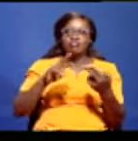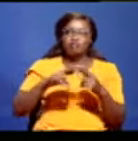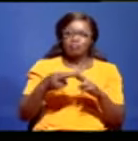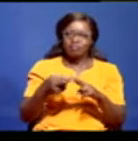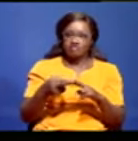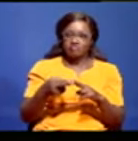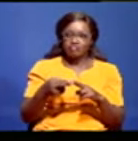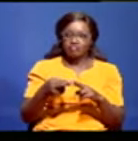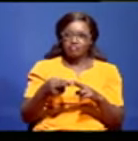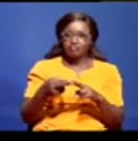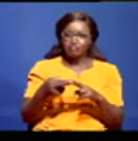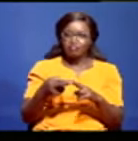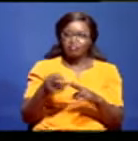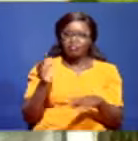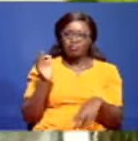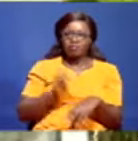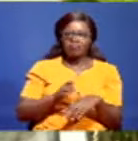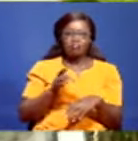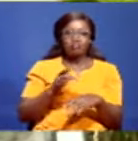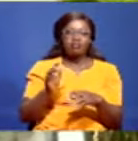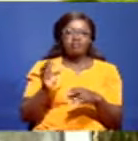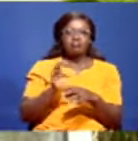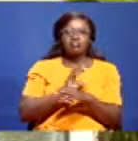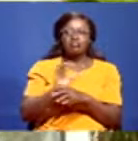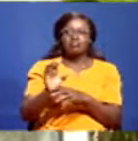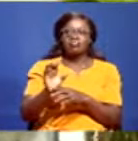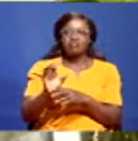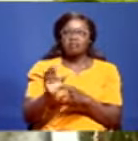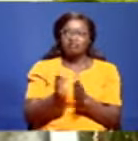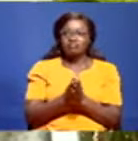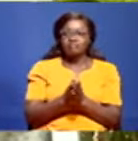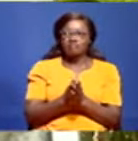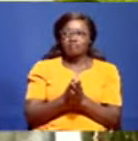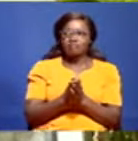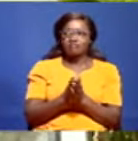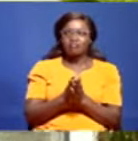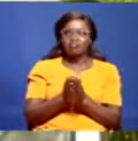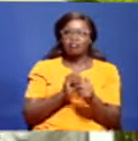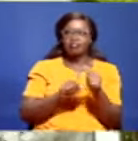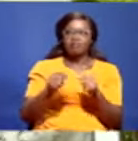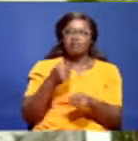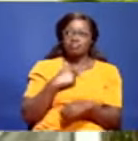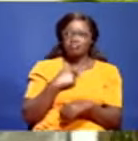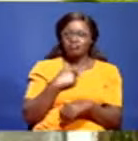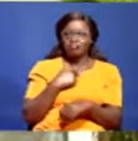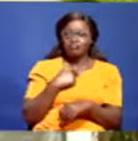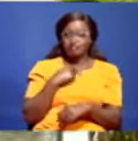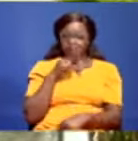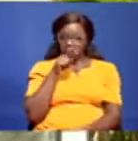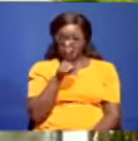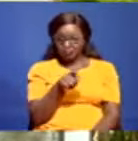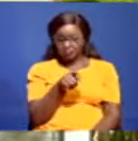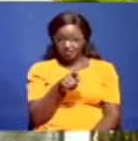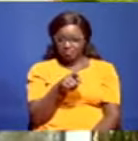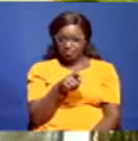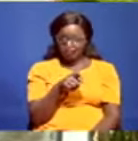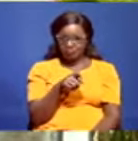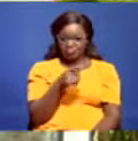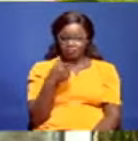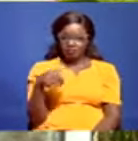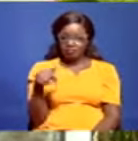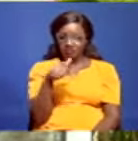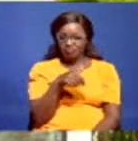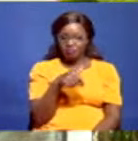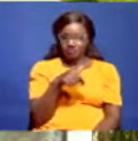in the end affects their acting career. Red Flag is about me, about you, about us